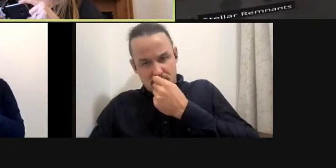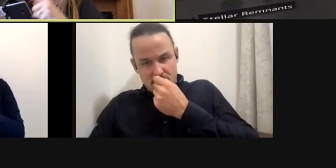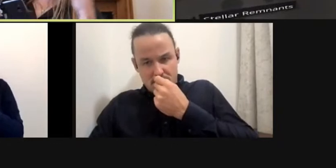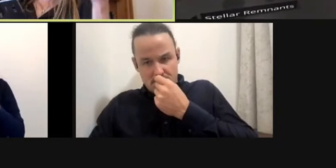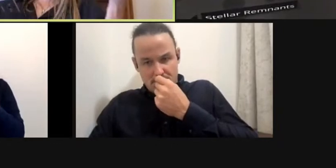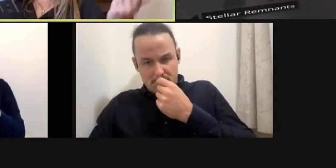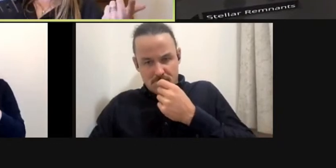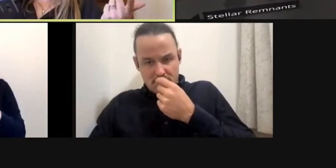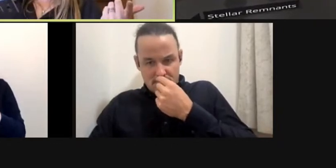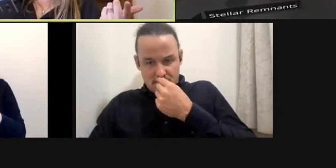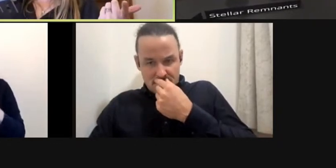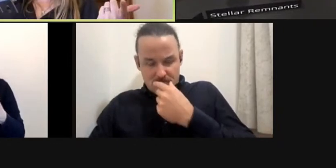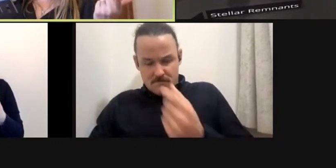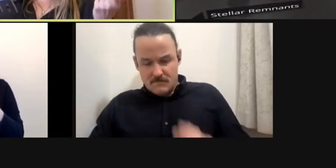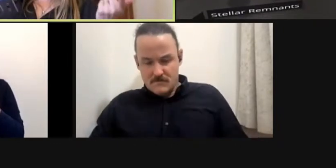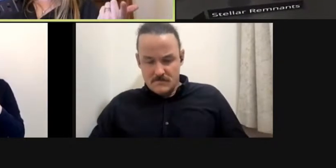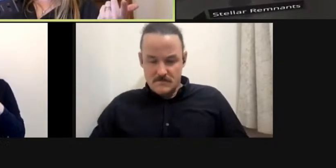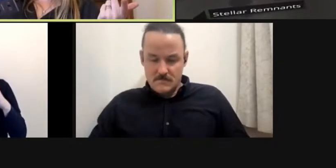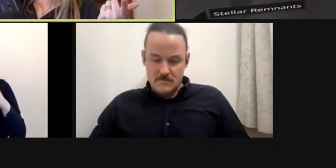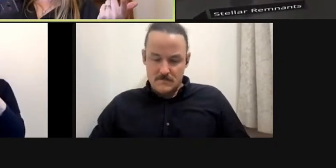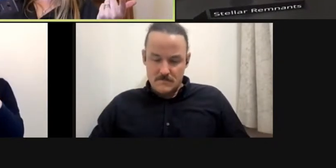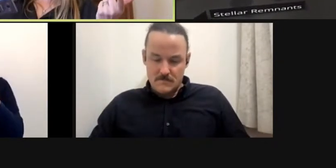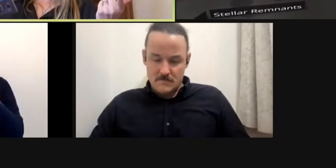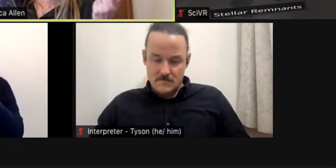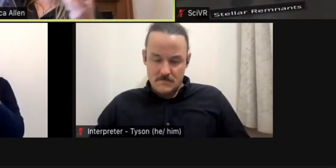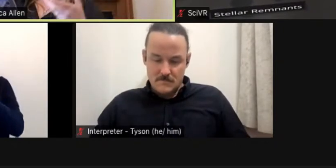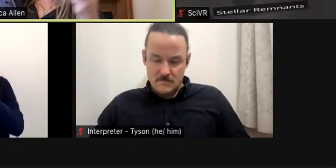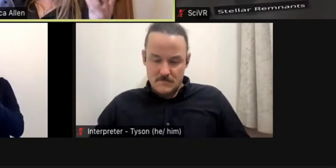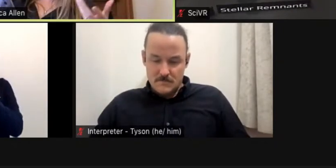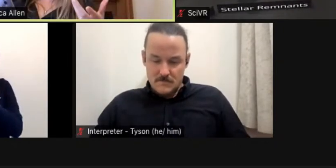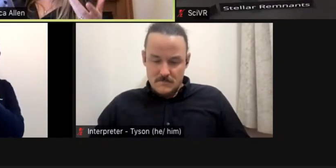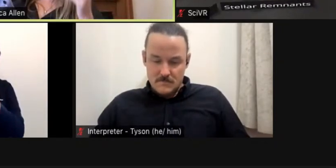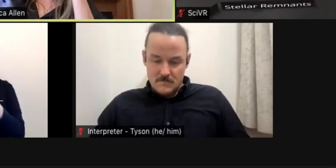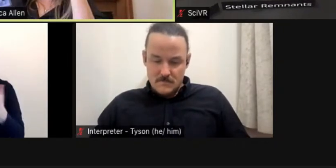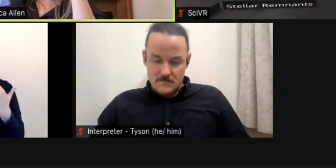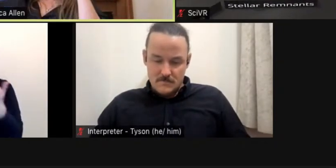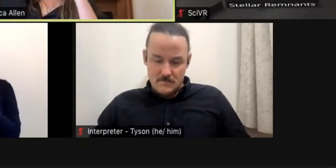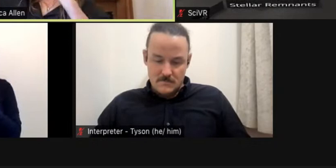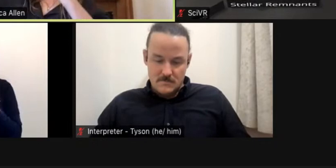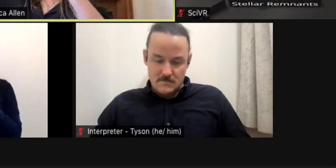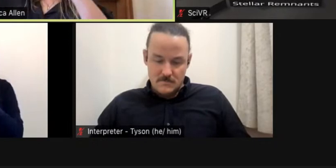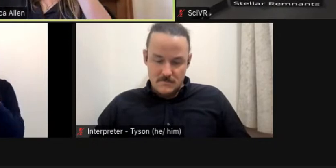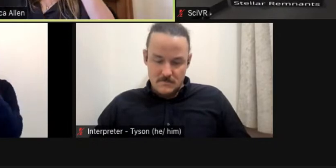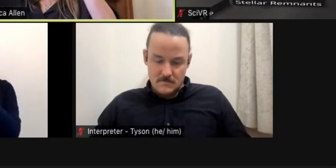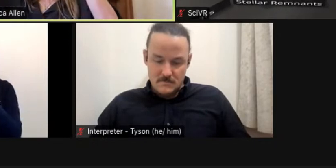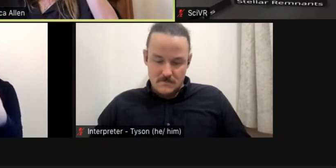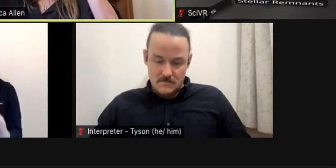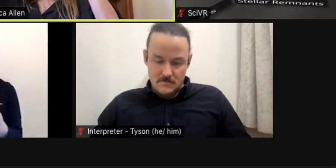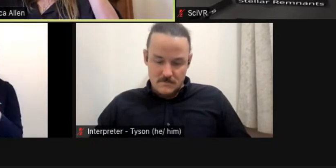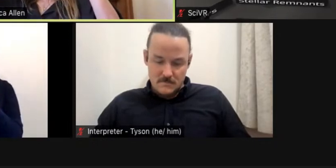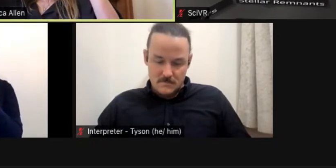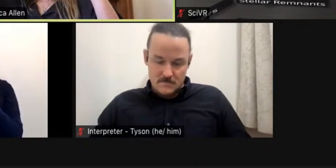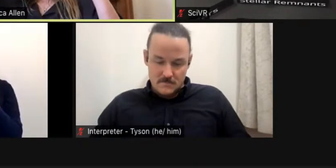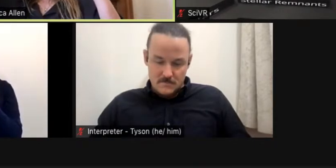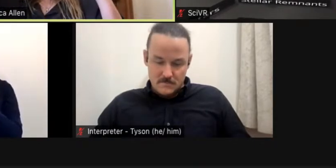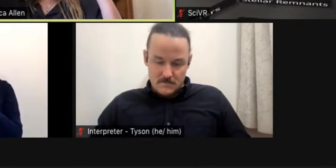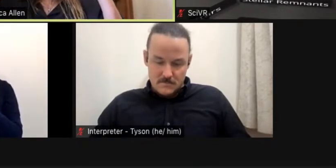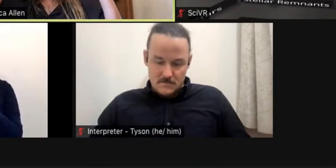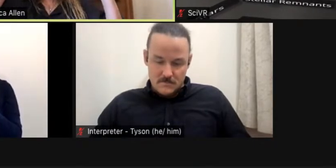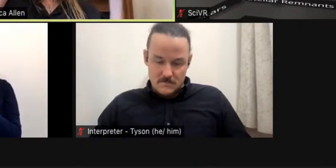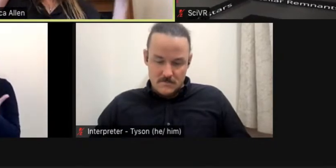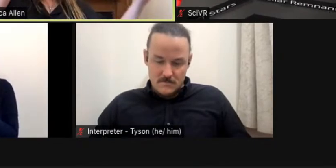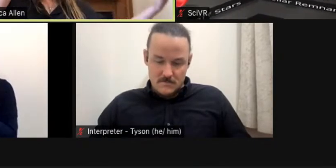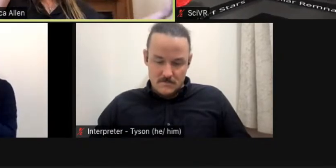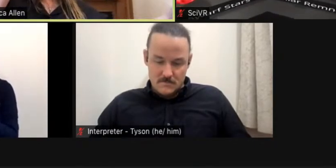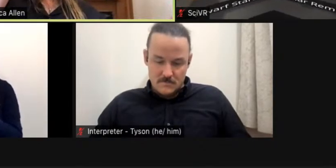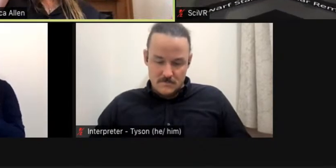understand how do we get to these cool things like pulsars and what are these different objects. So you're going to look around and you have now in